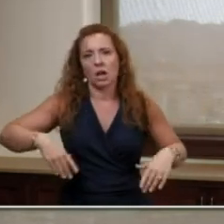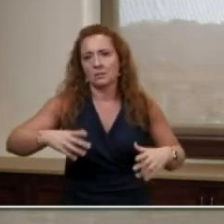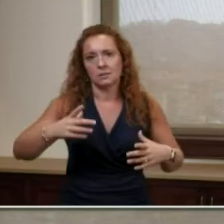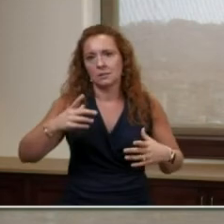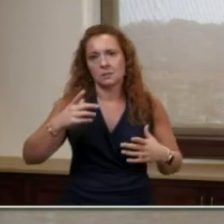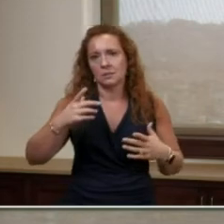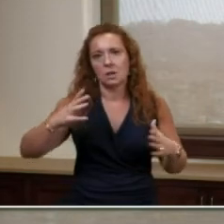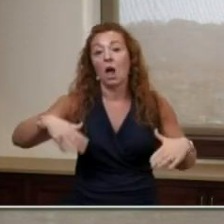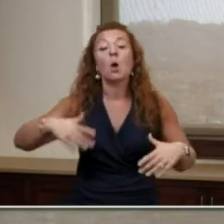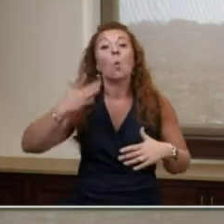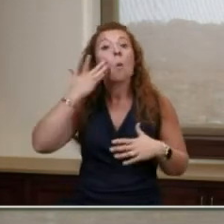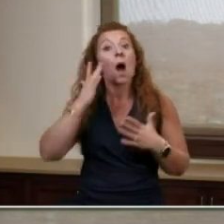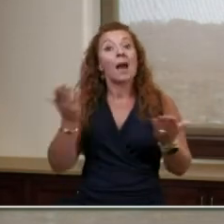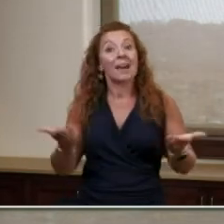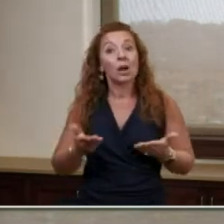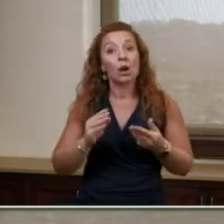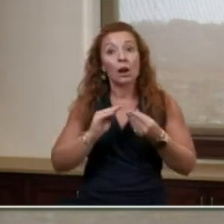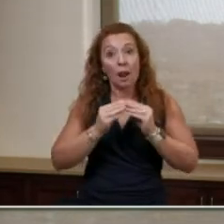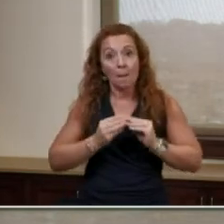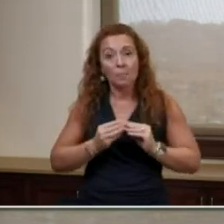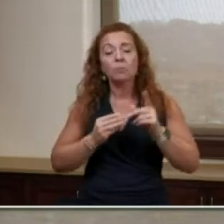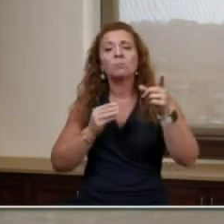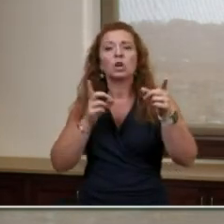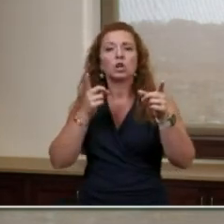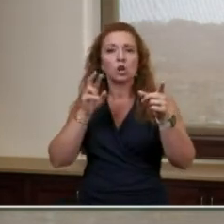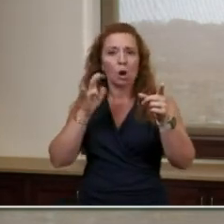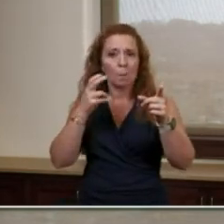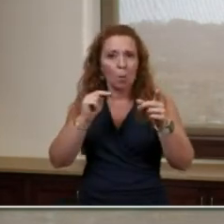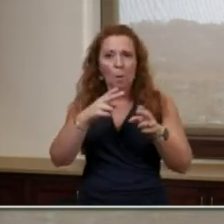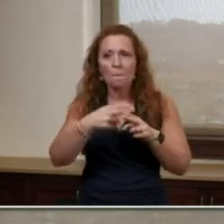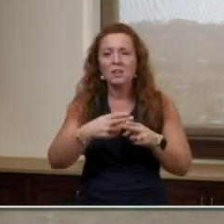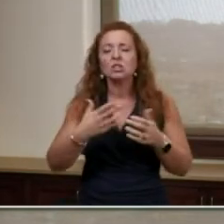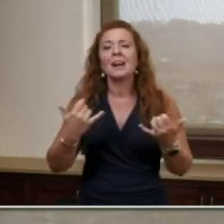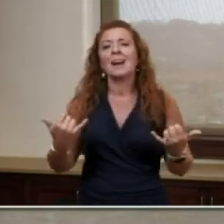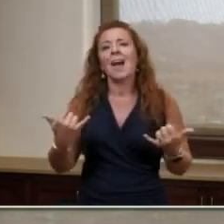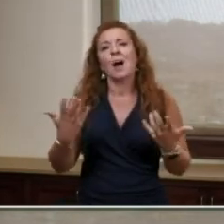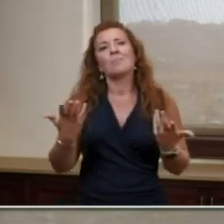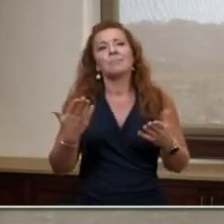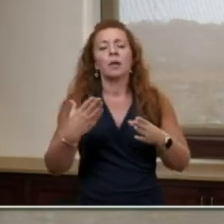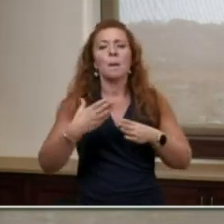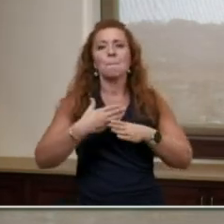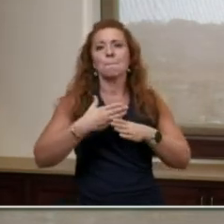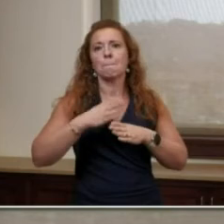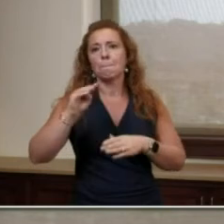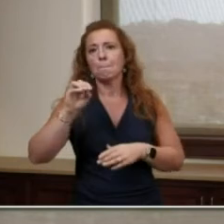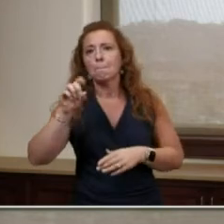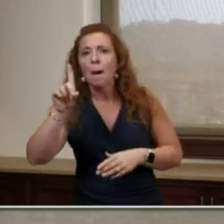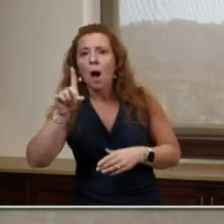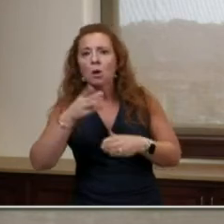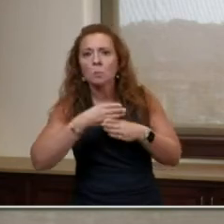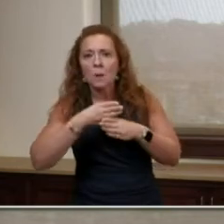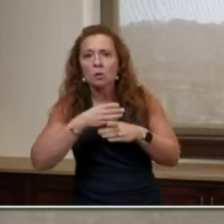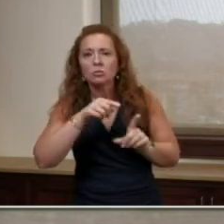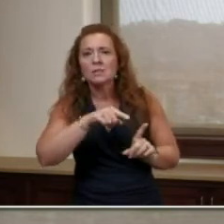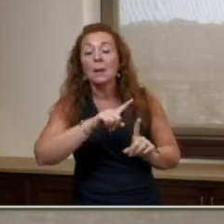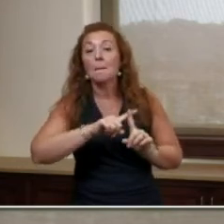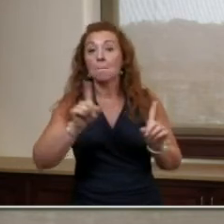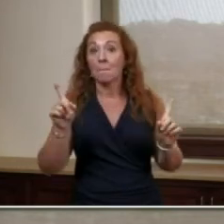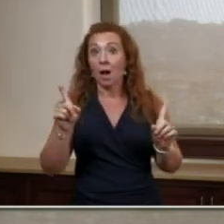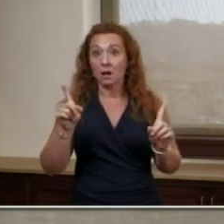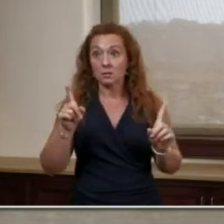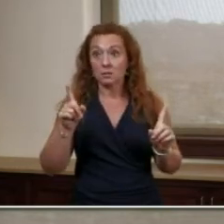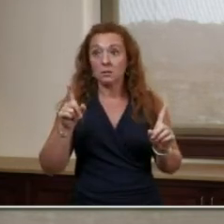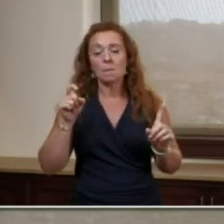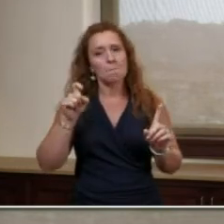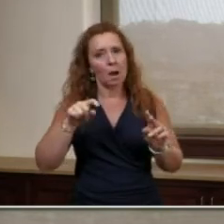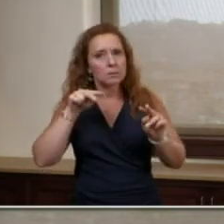think the numbers, as Dr. Bogan indicated, we're in the moderate range at this point, but I think, we're going to